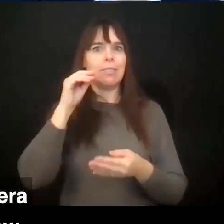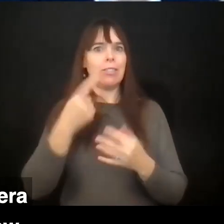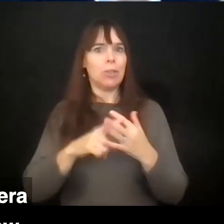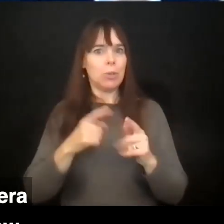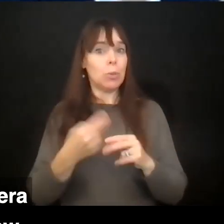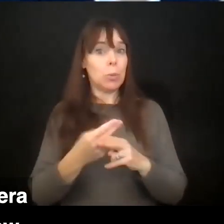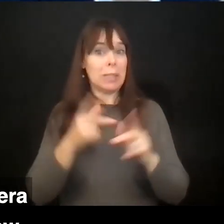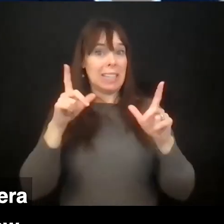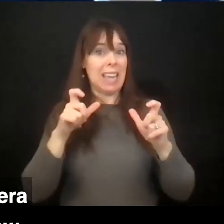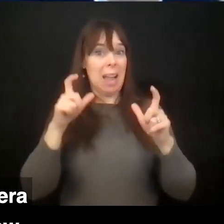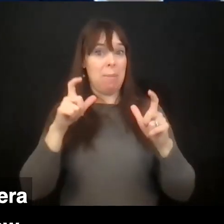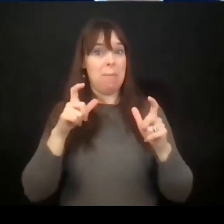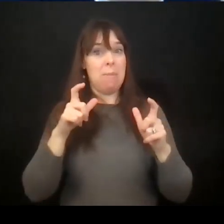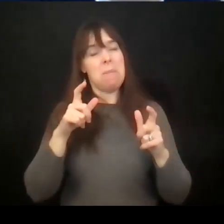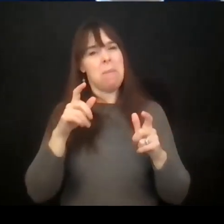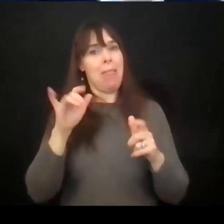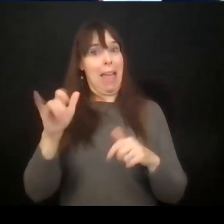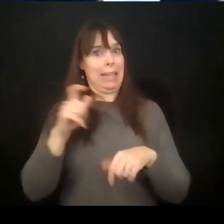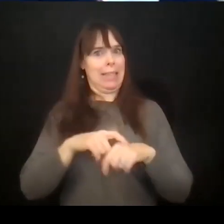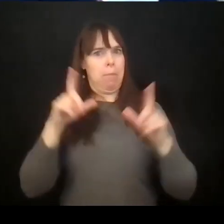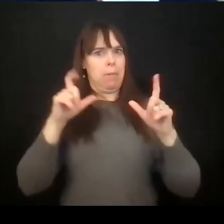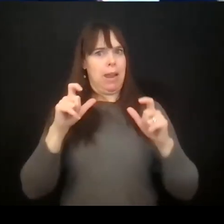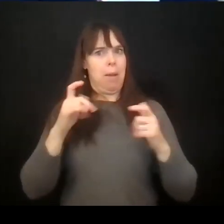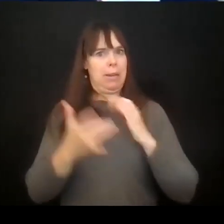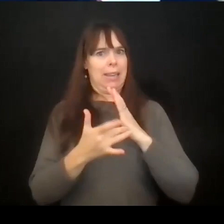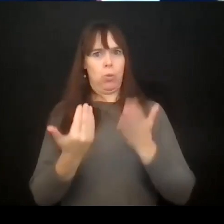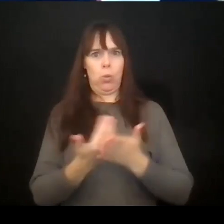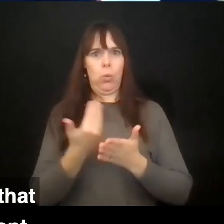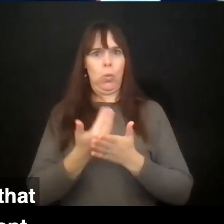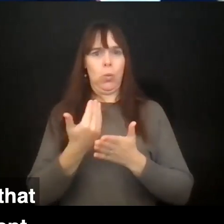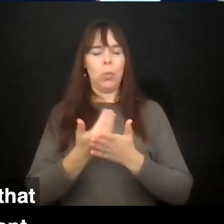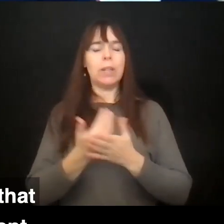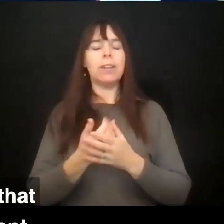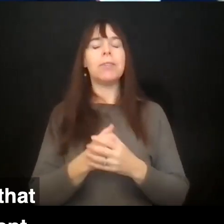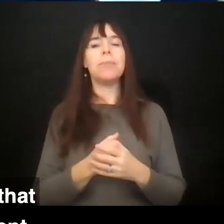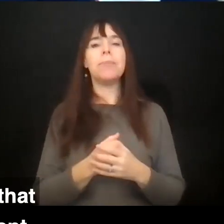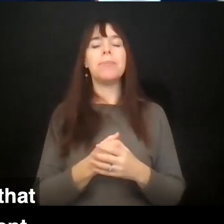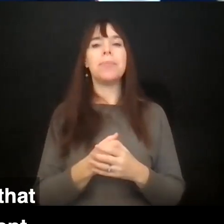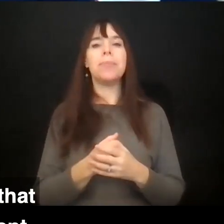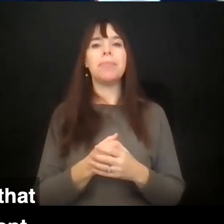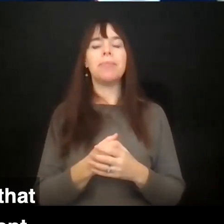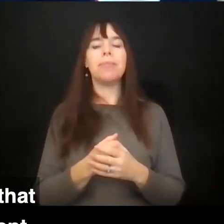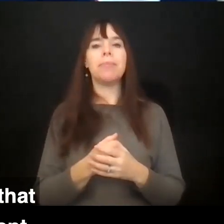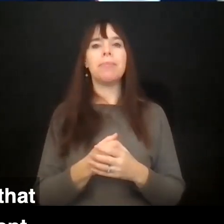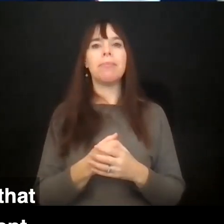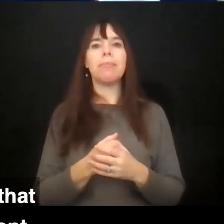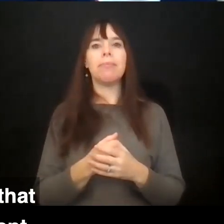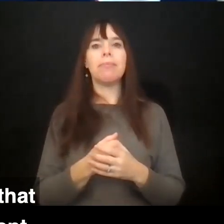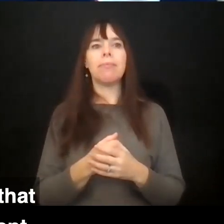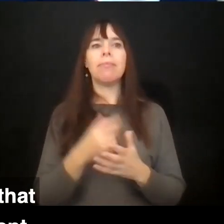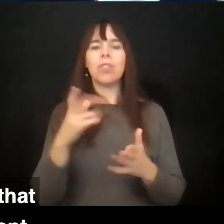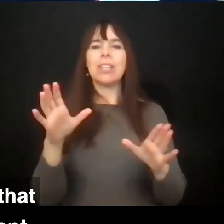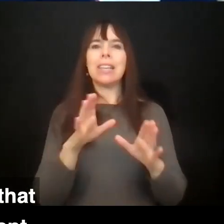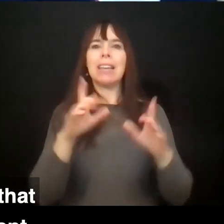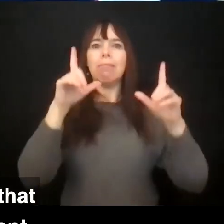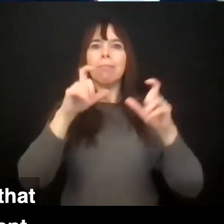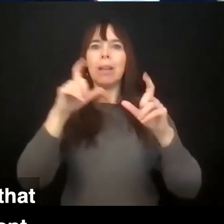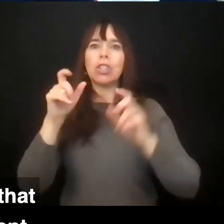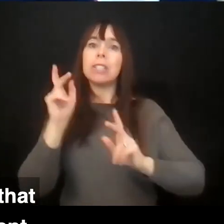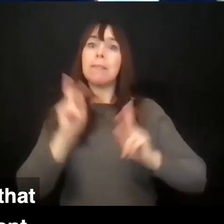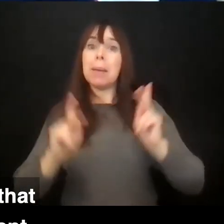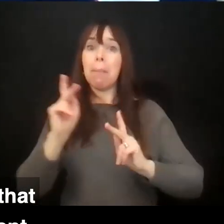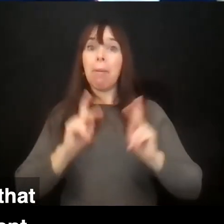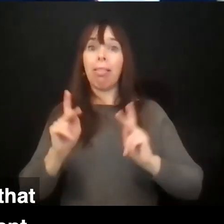when it was fairly new, and she did portraits that